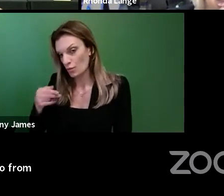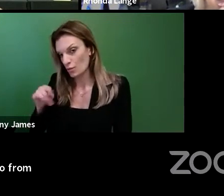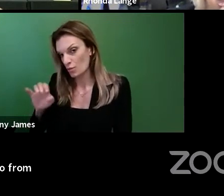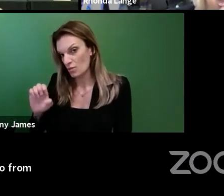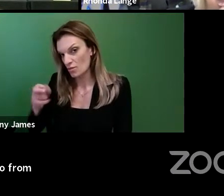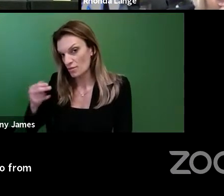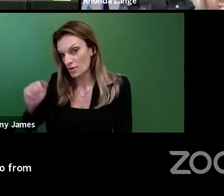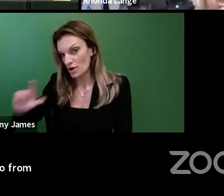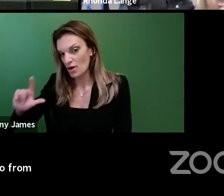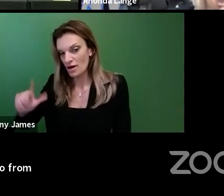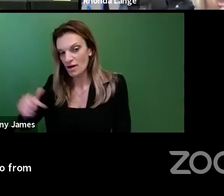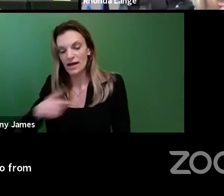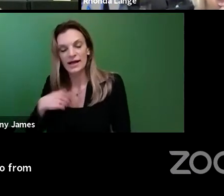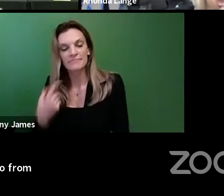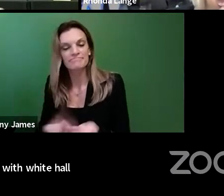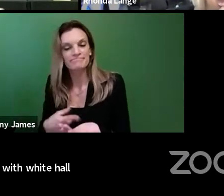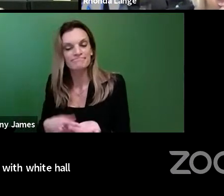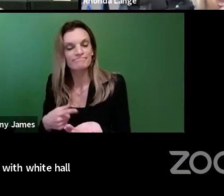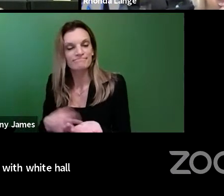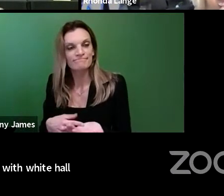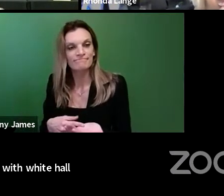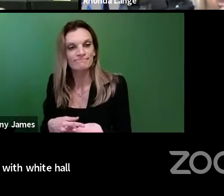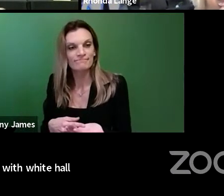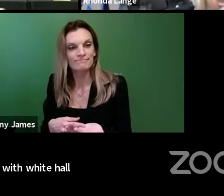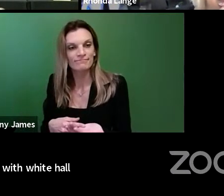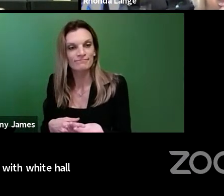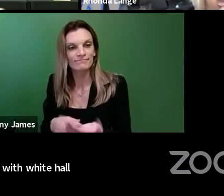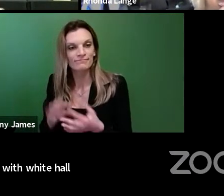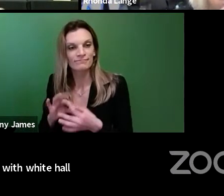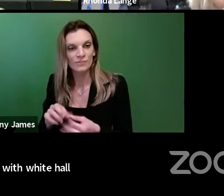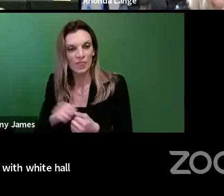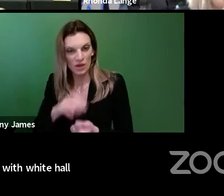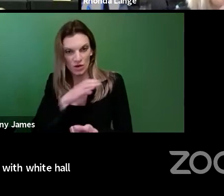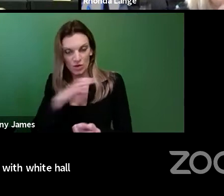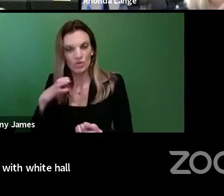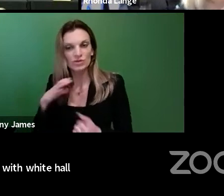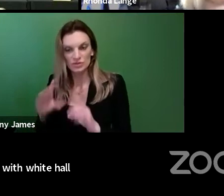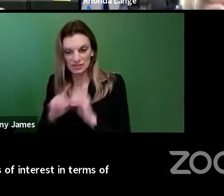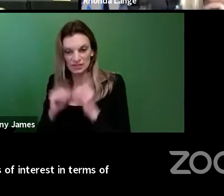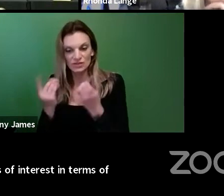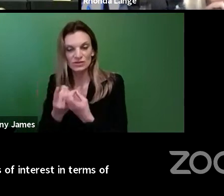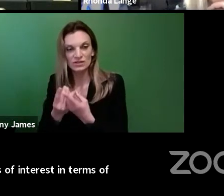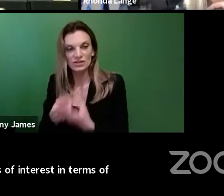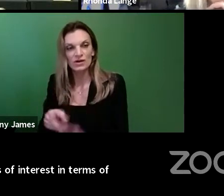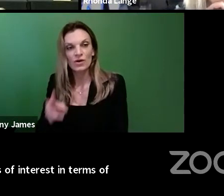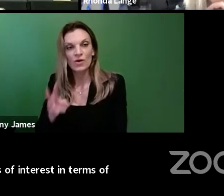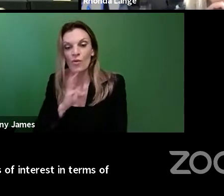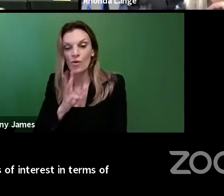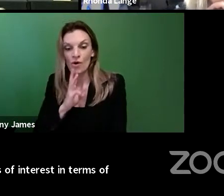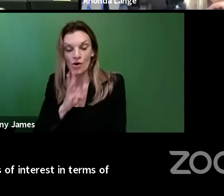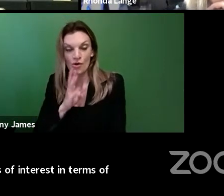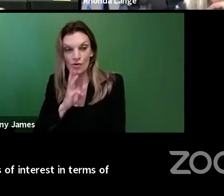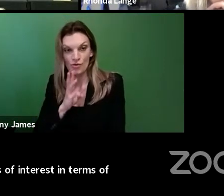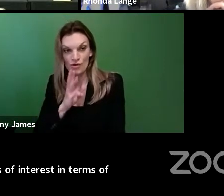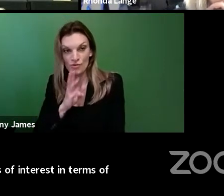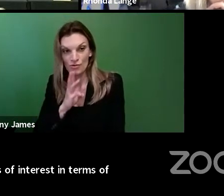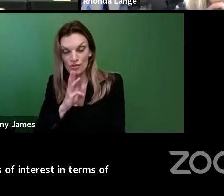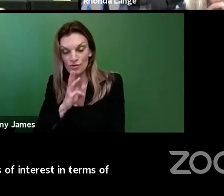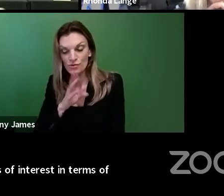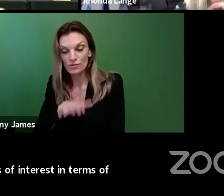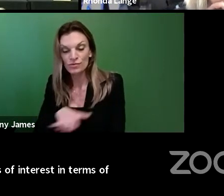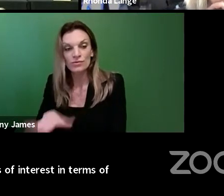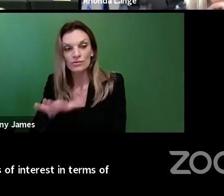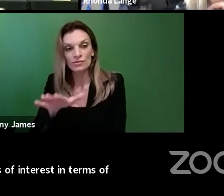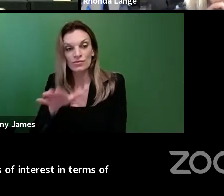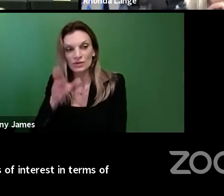of interest mainly in terms of congressional districts. Water divides people historically, and